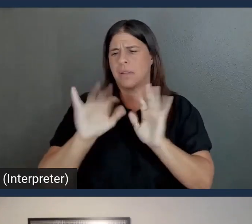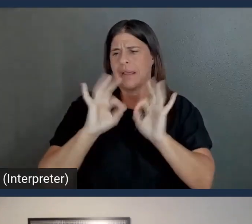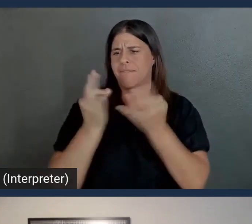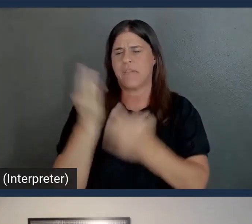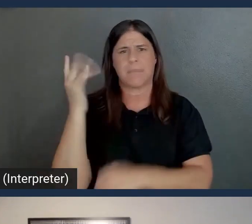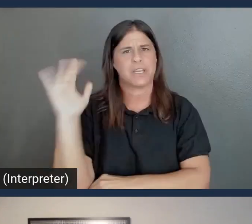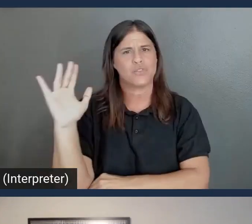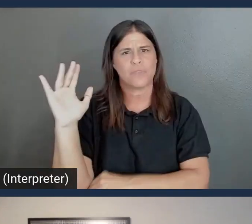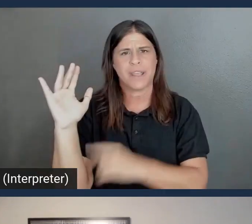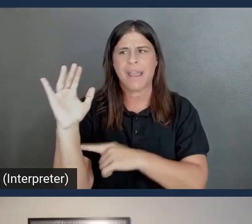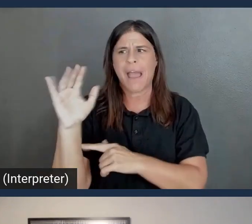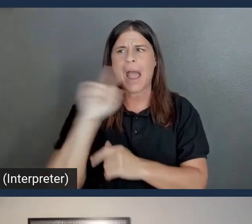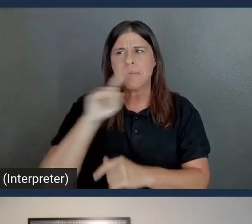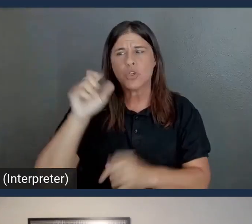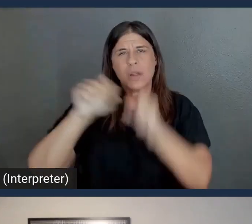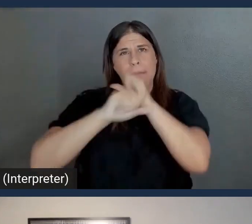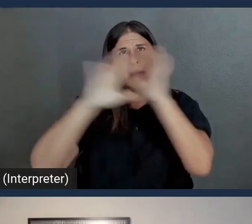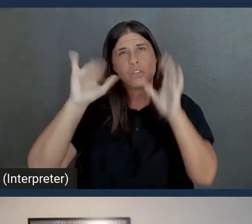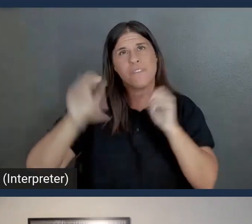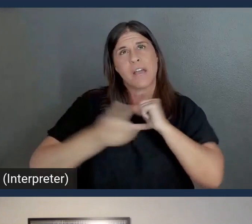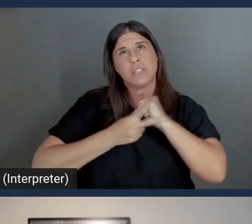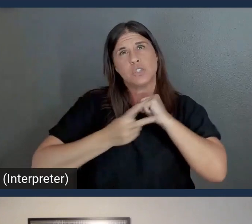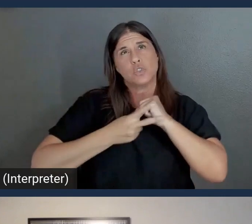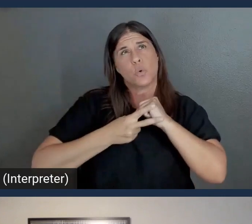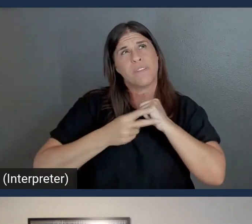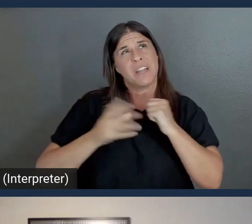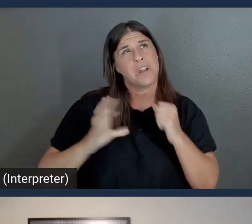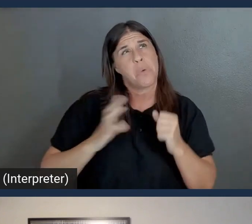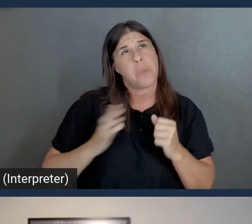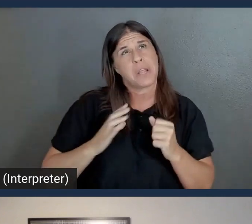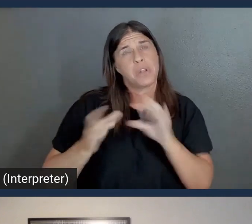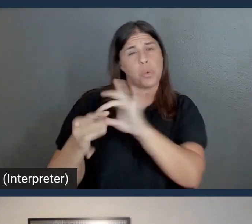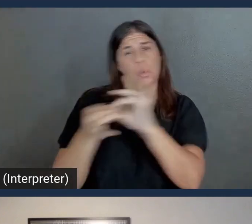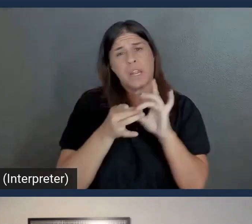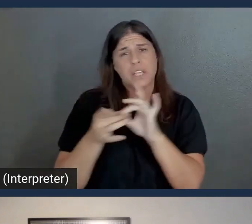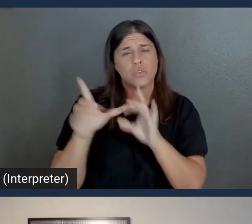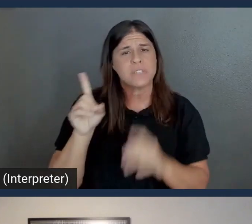imagine that if I were to store that in a classical relational database,